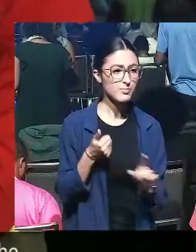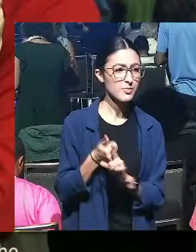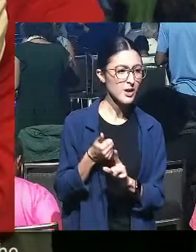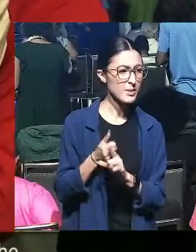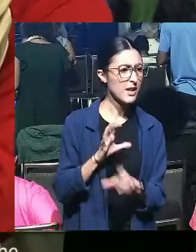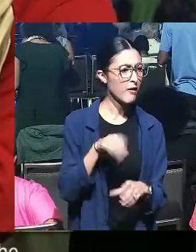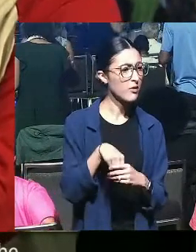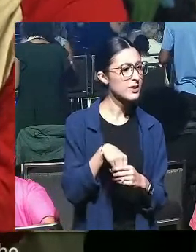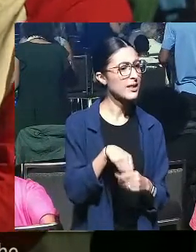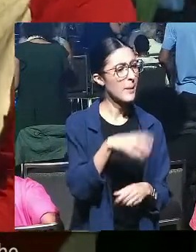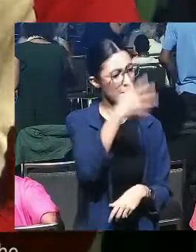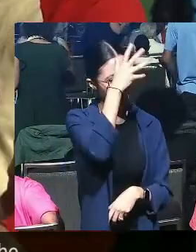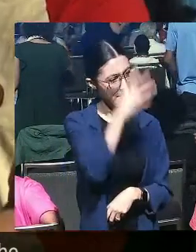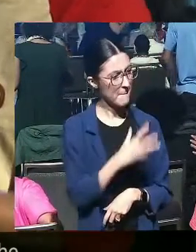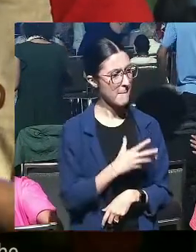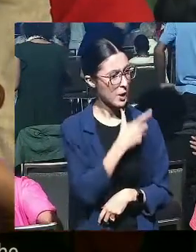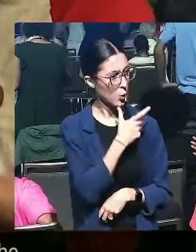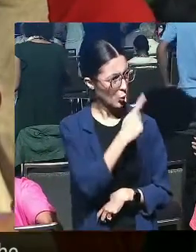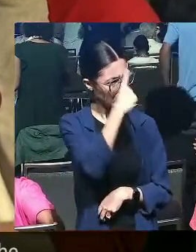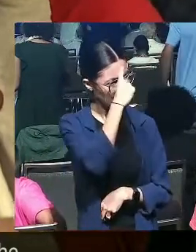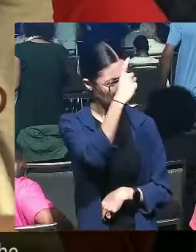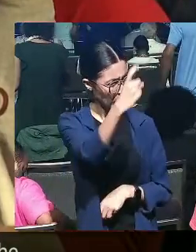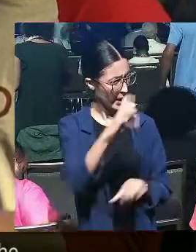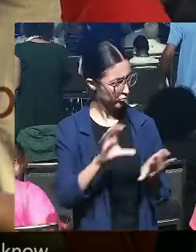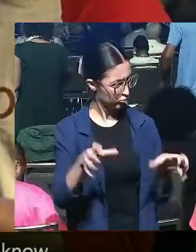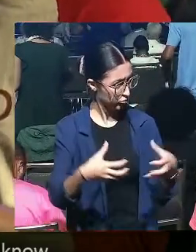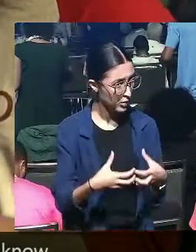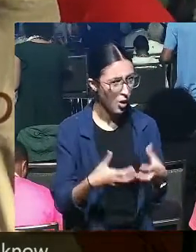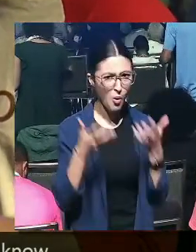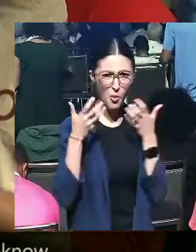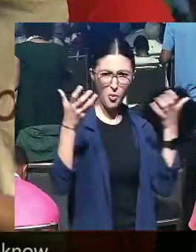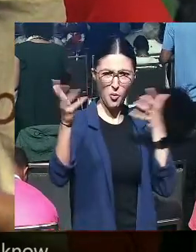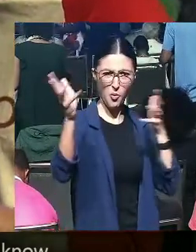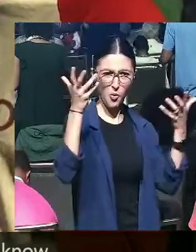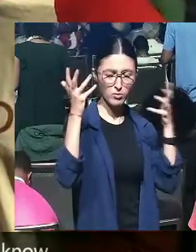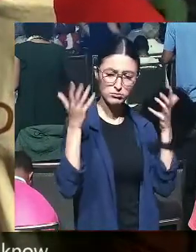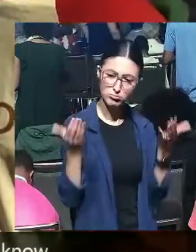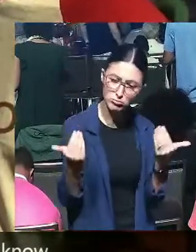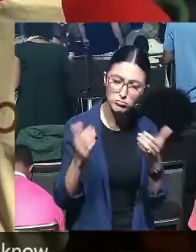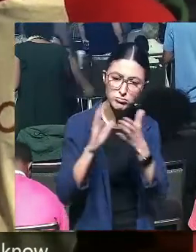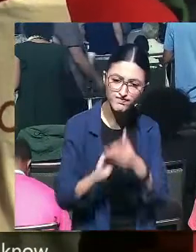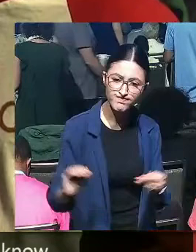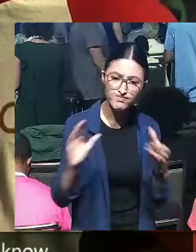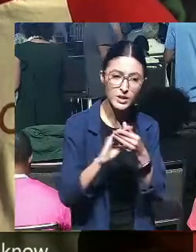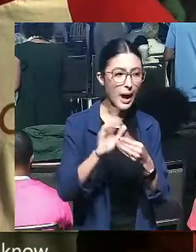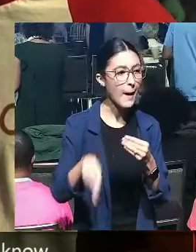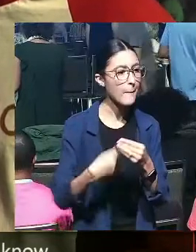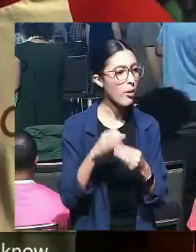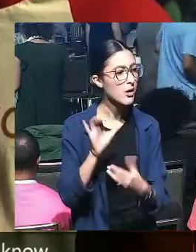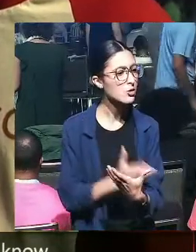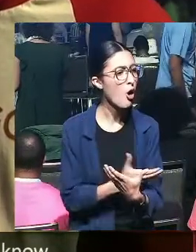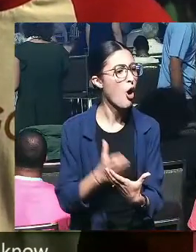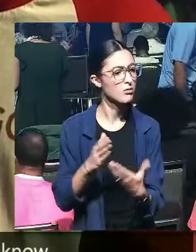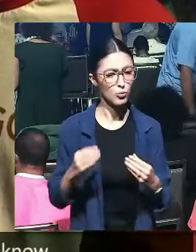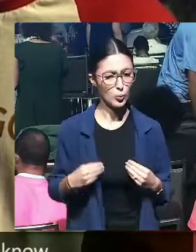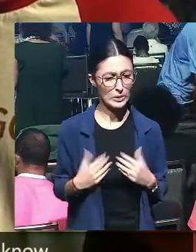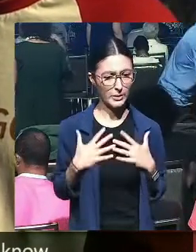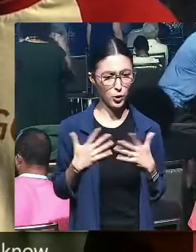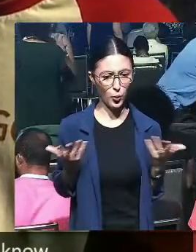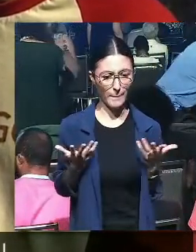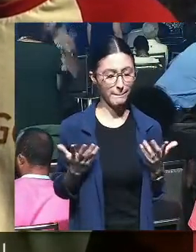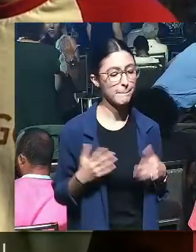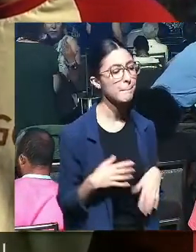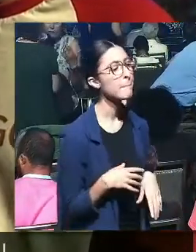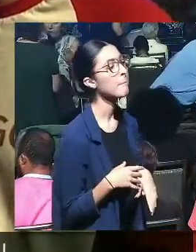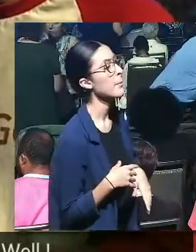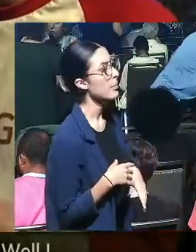don't know, tell me a little bit about that song and some of the inspiration. Well, I wrote that song with a couple of